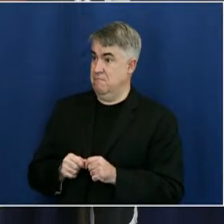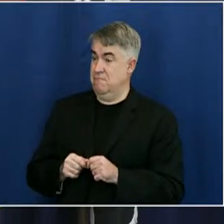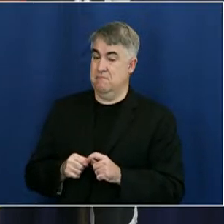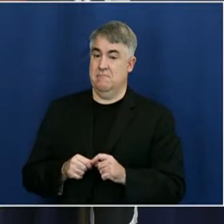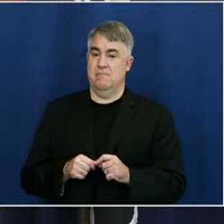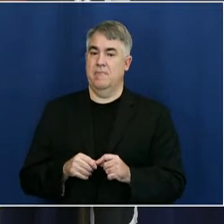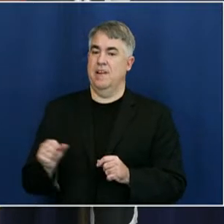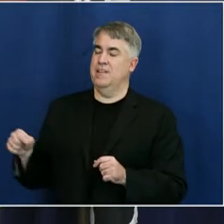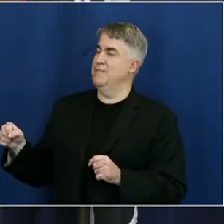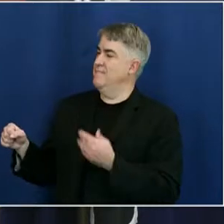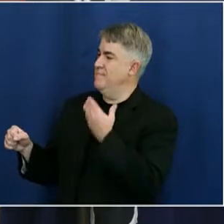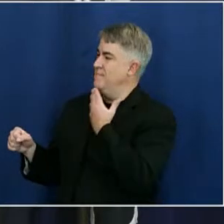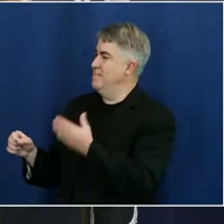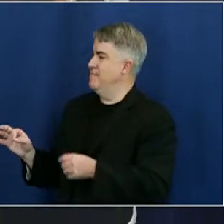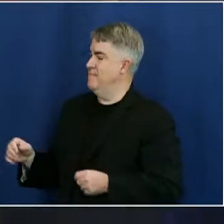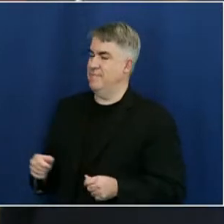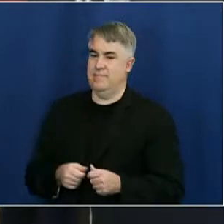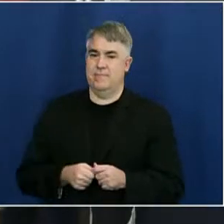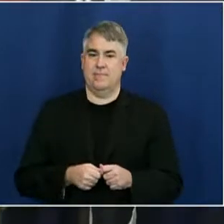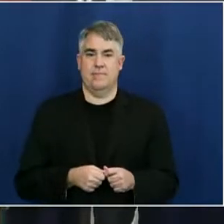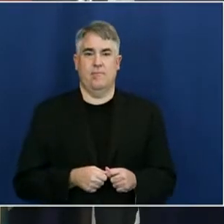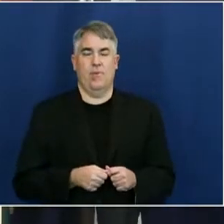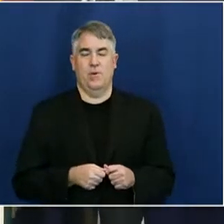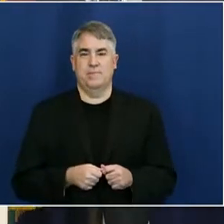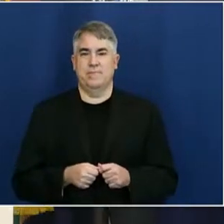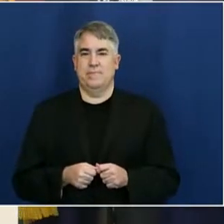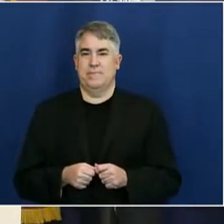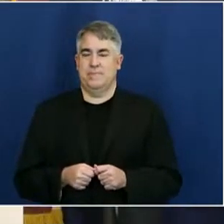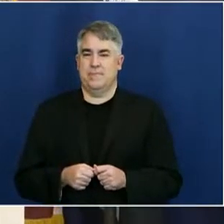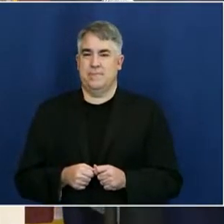Yes, thank you. You're welcome.